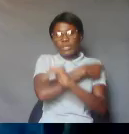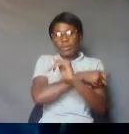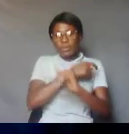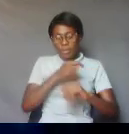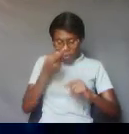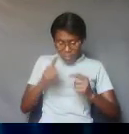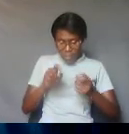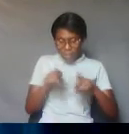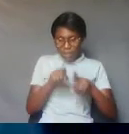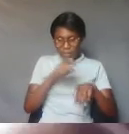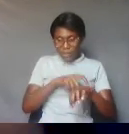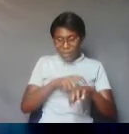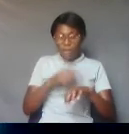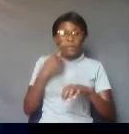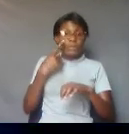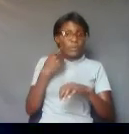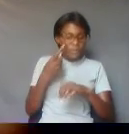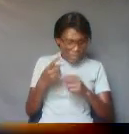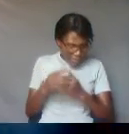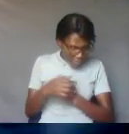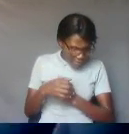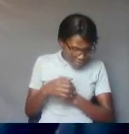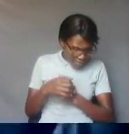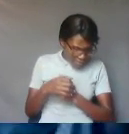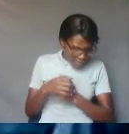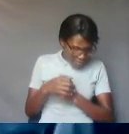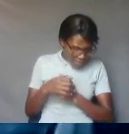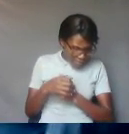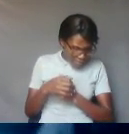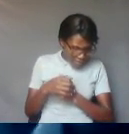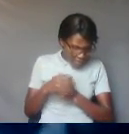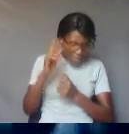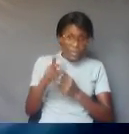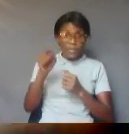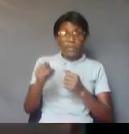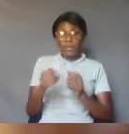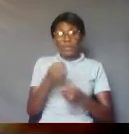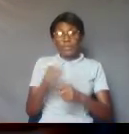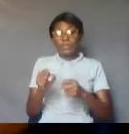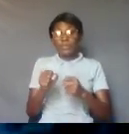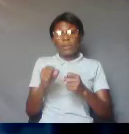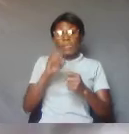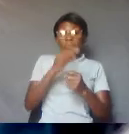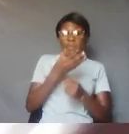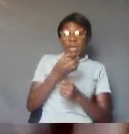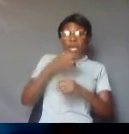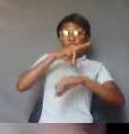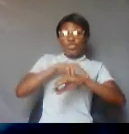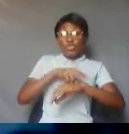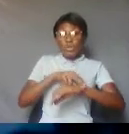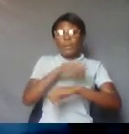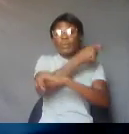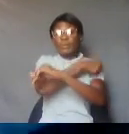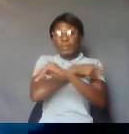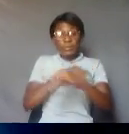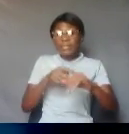corrected. So that does not mean that this can be something that can be healed or can be medically